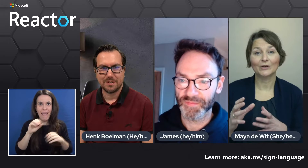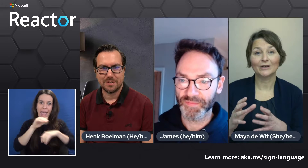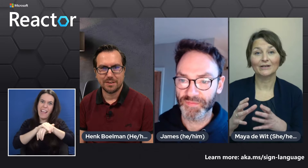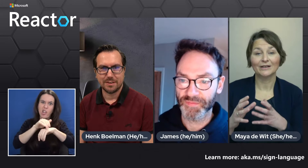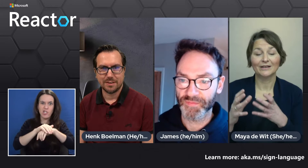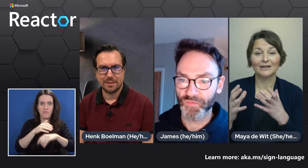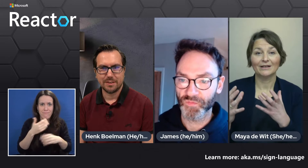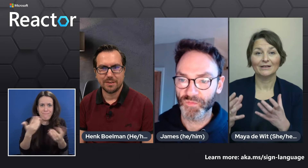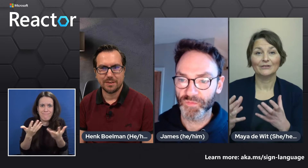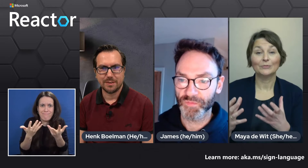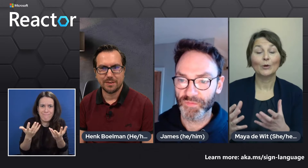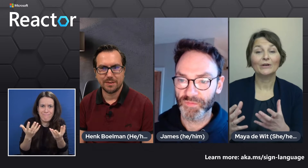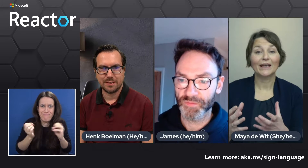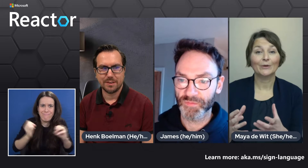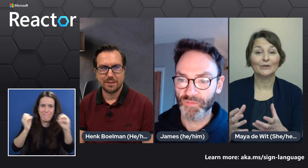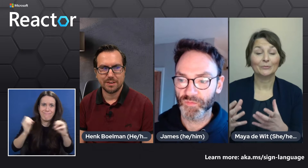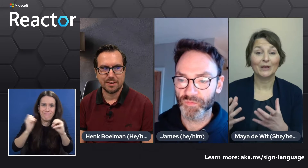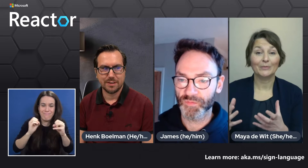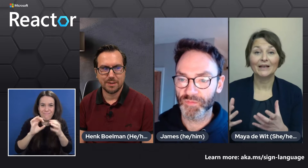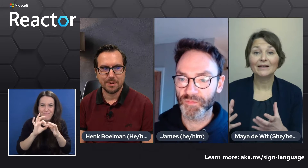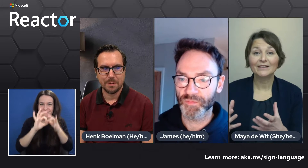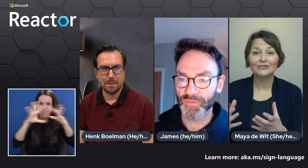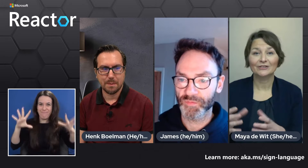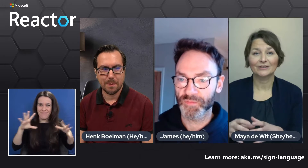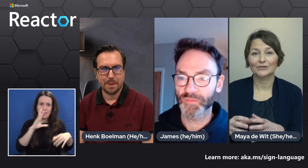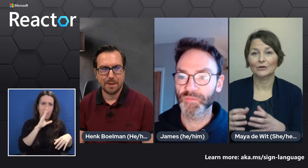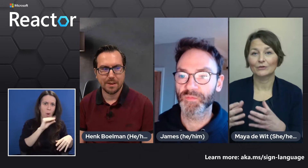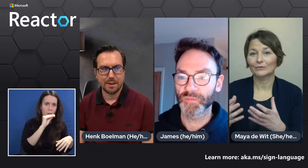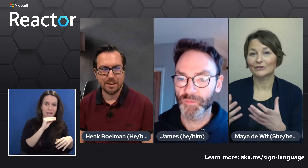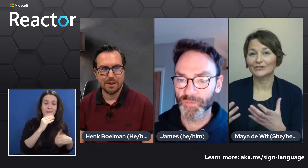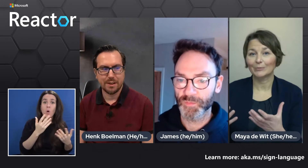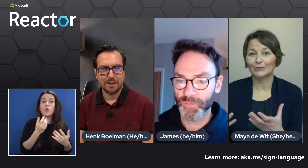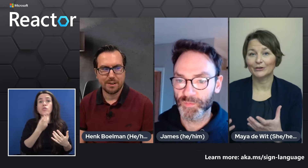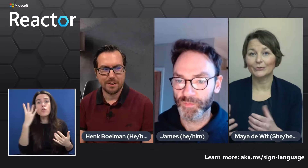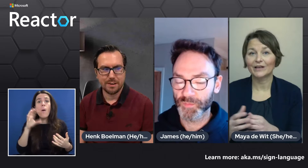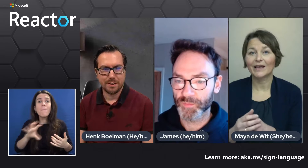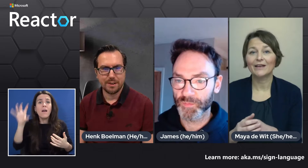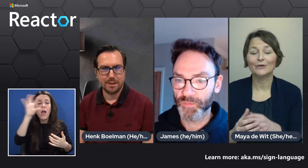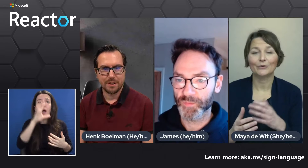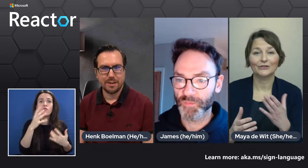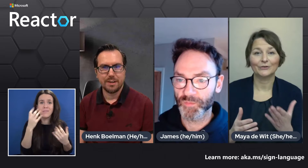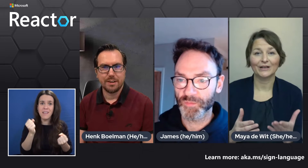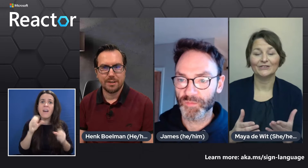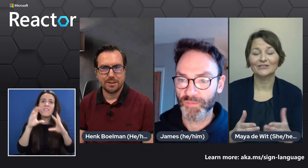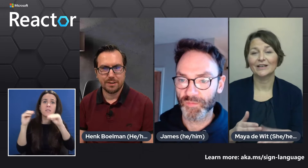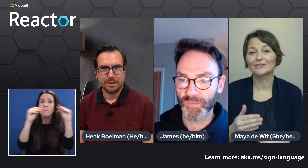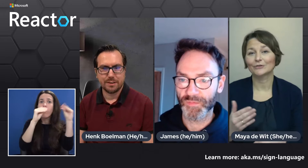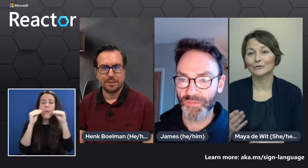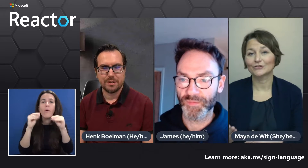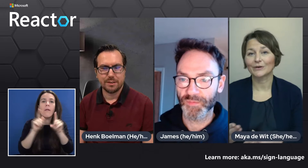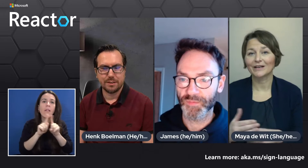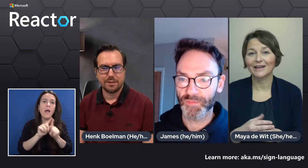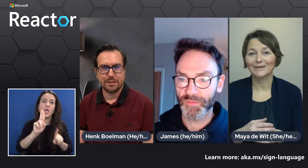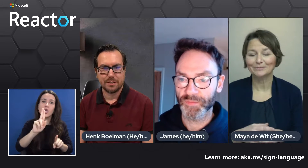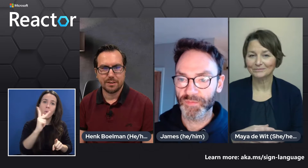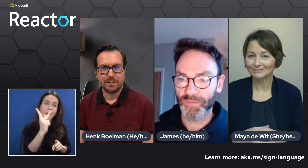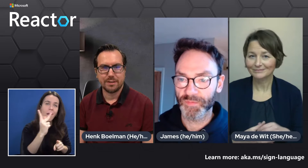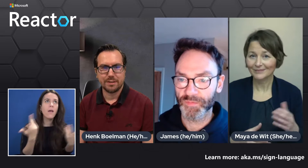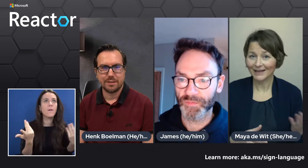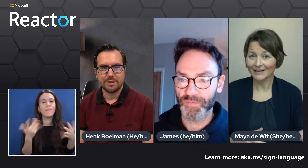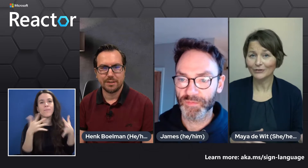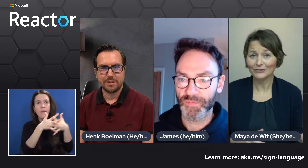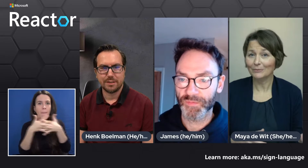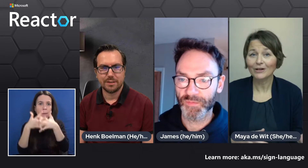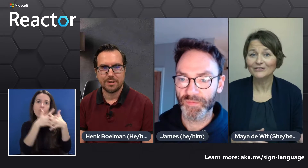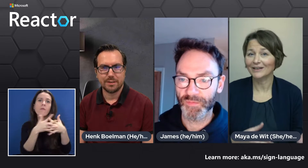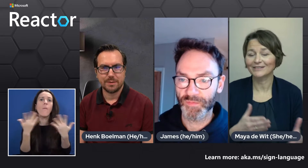countries where the spoken language might be English. So, for example, the UK or the United States or Australia,